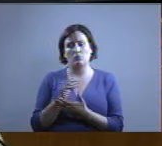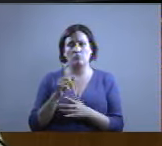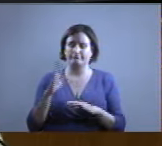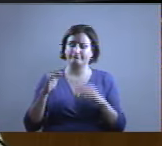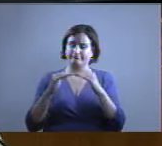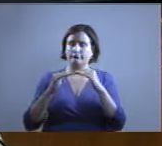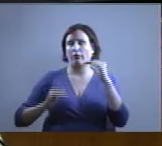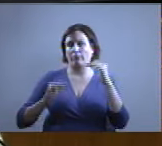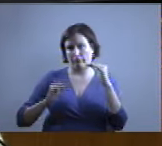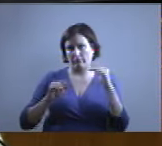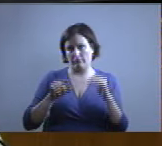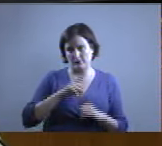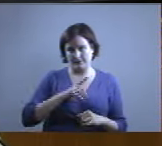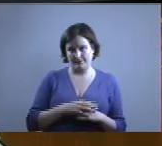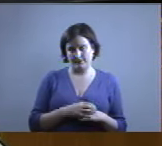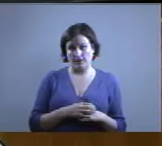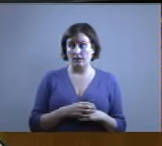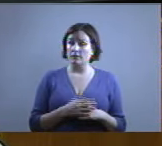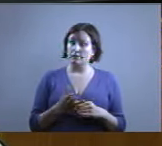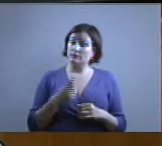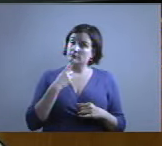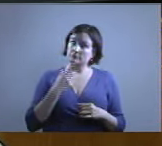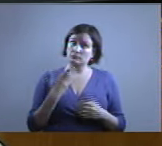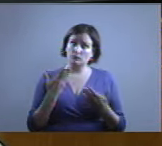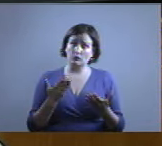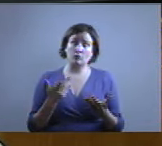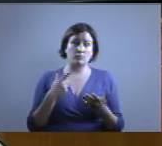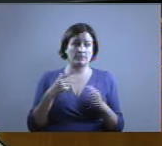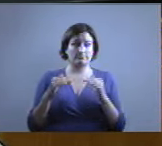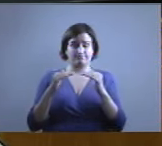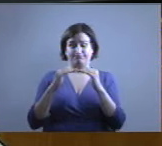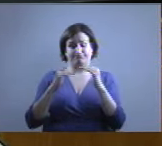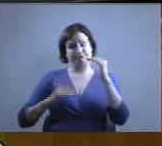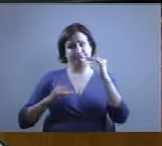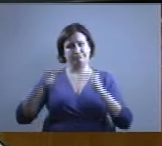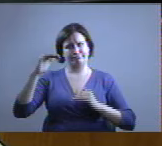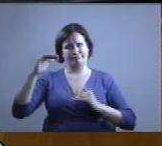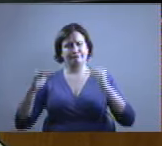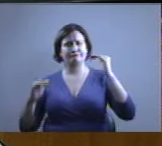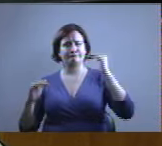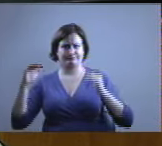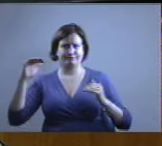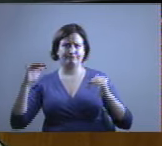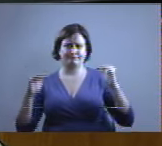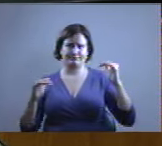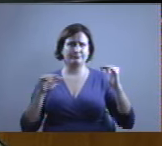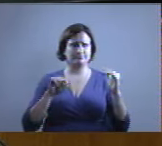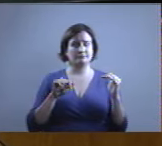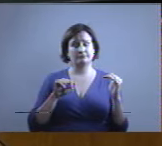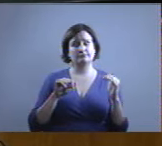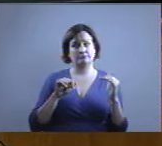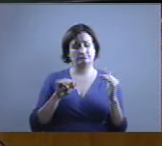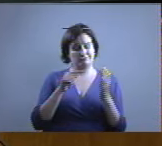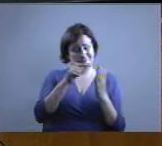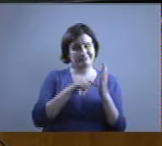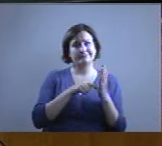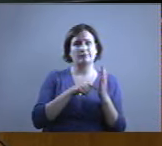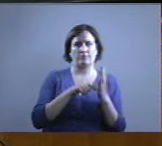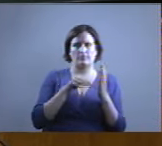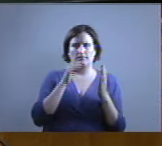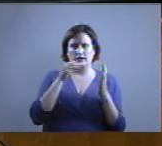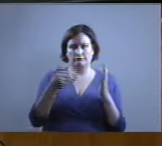inequality. He pointed out that the levels of inequality in our country remain a recipe for instability.